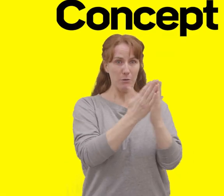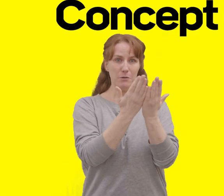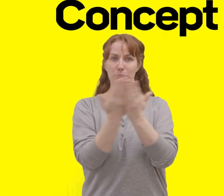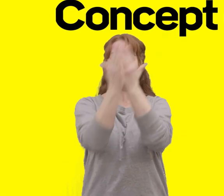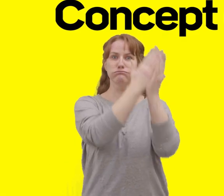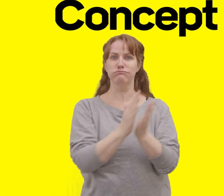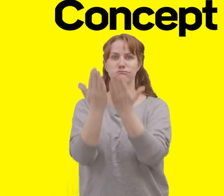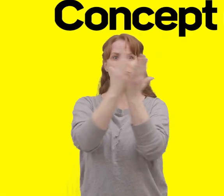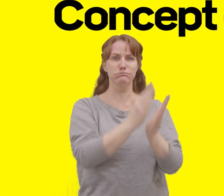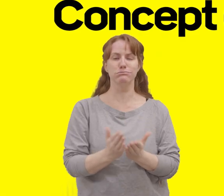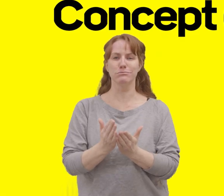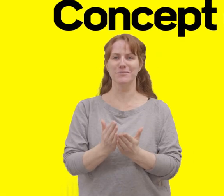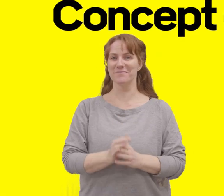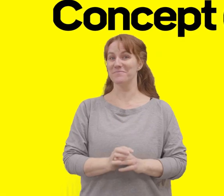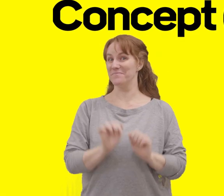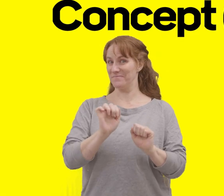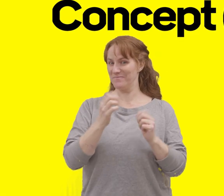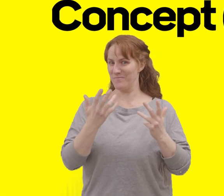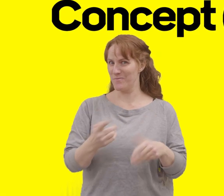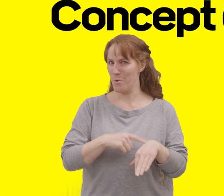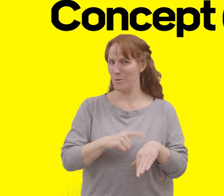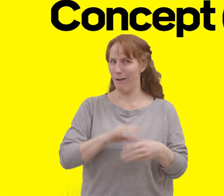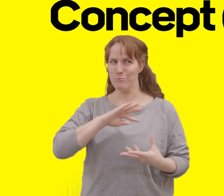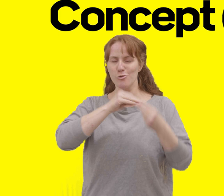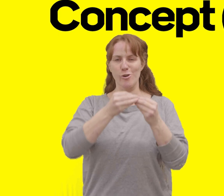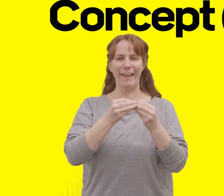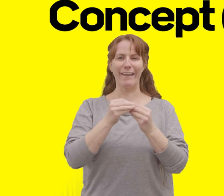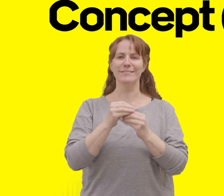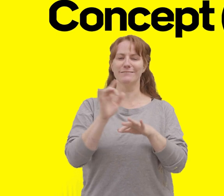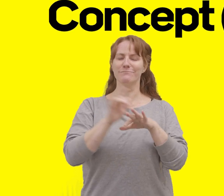guys to go ahead, think of some ideas, and create your own play concept.